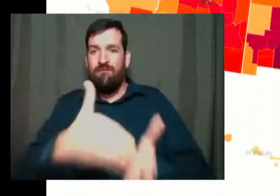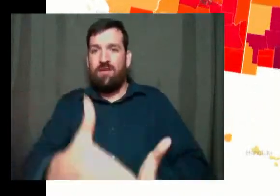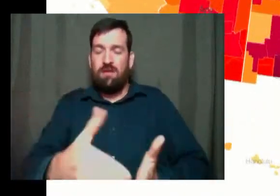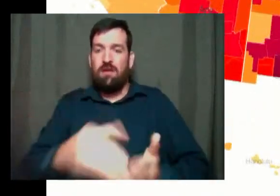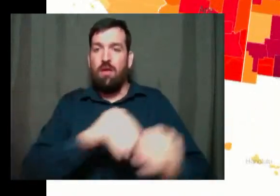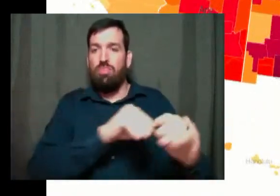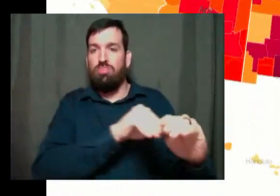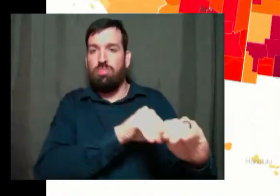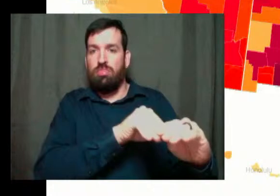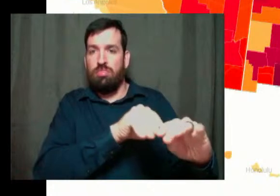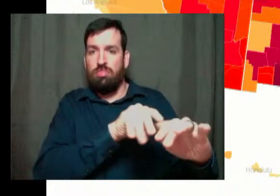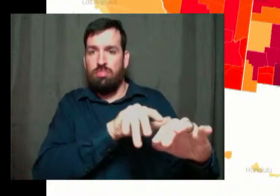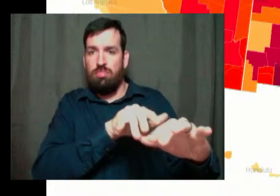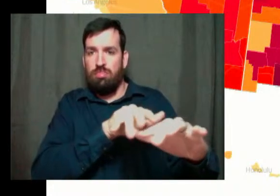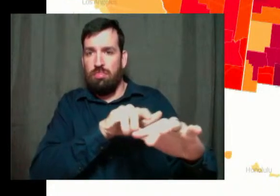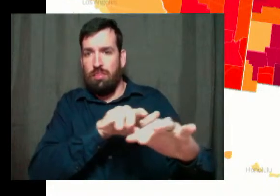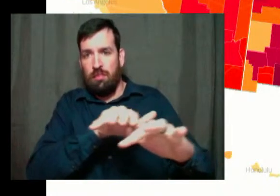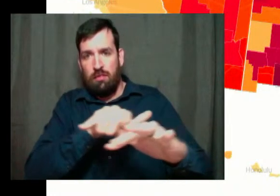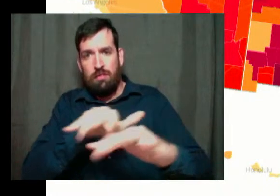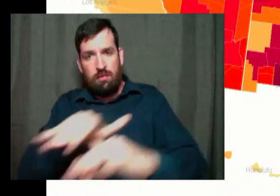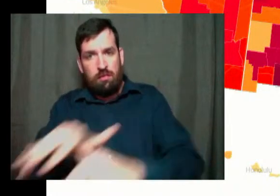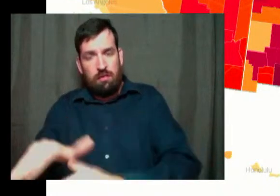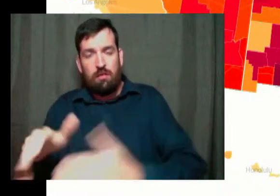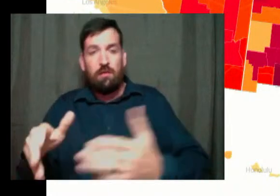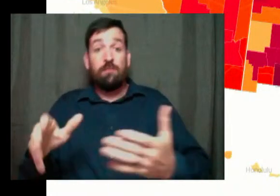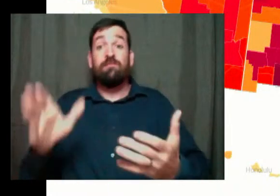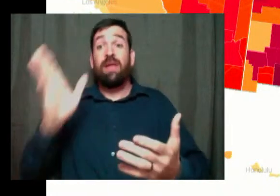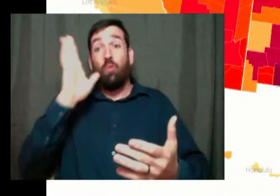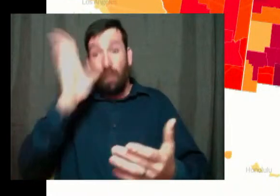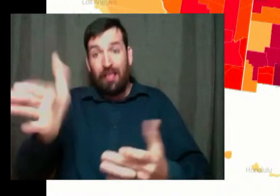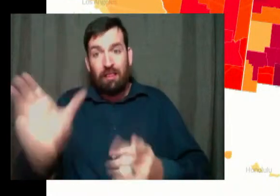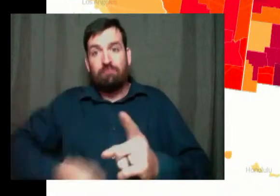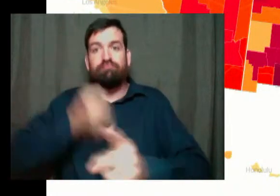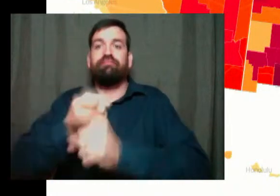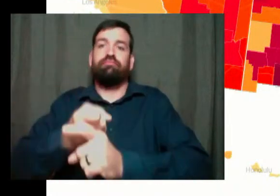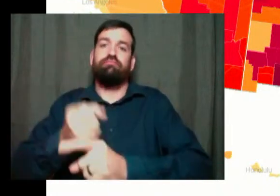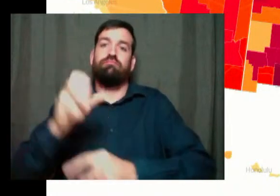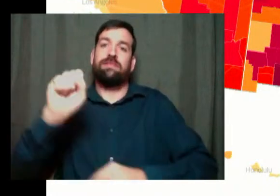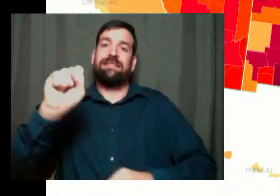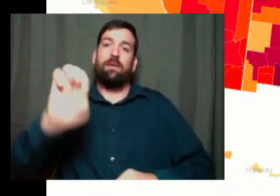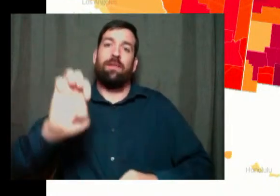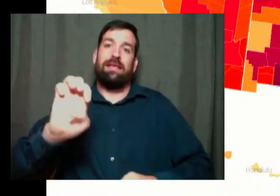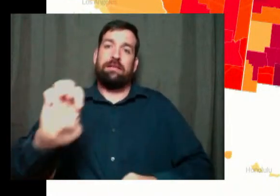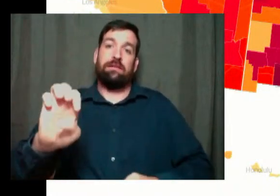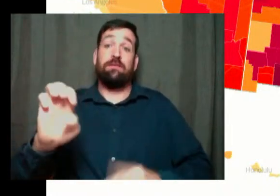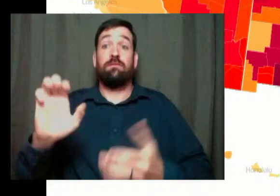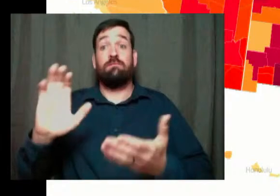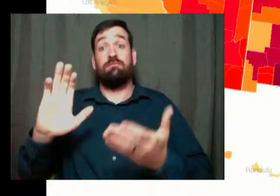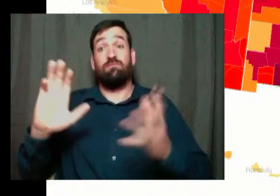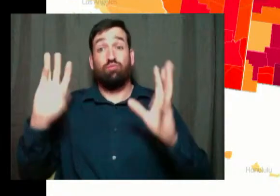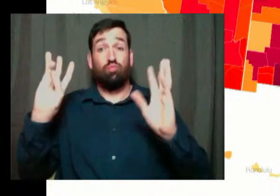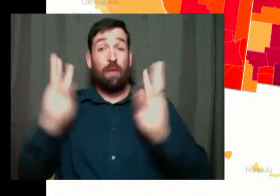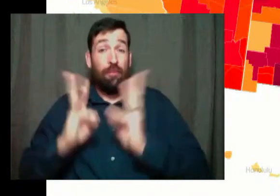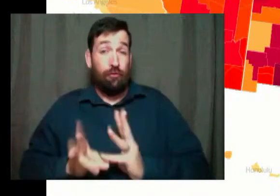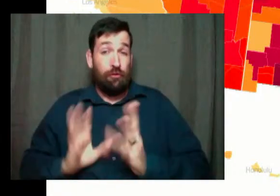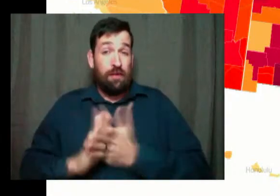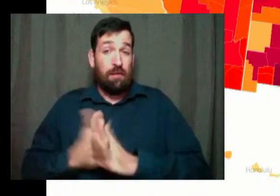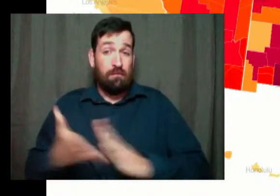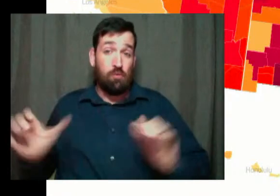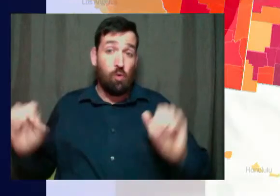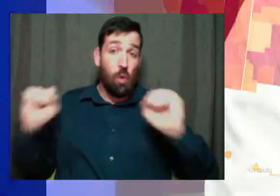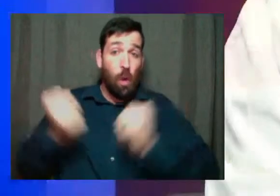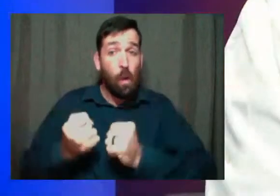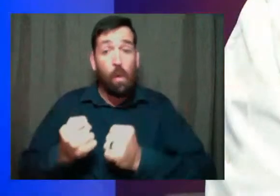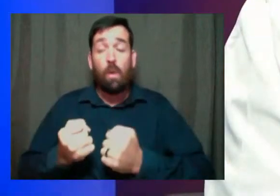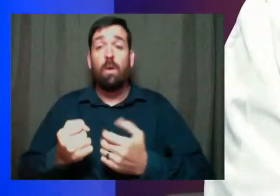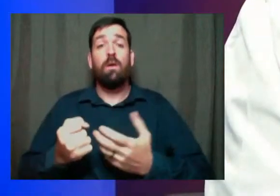Southeast. It's coming to the Southeast, and it will come to the Southeast, especially as things get colder. Remember, it hasn't really gotten cold, and